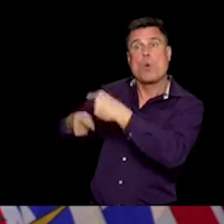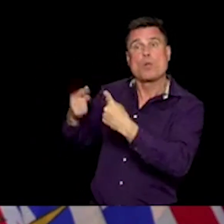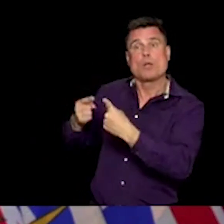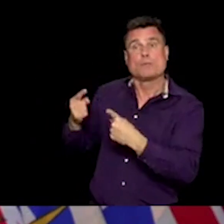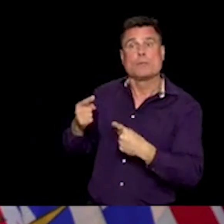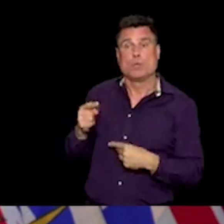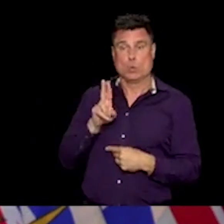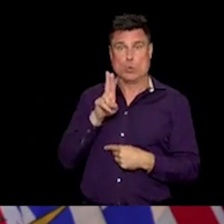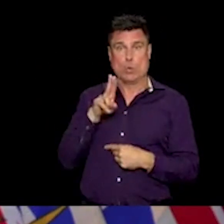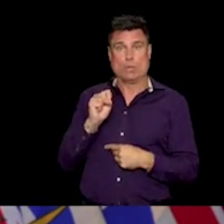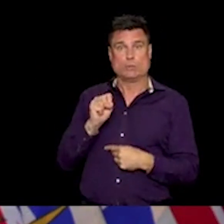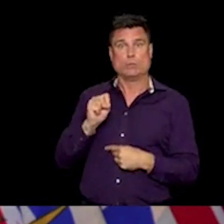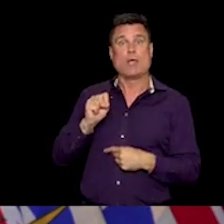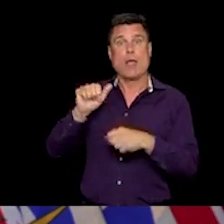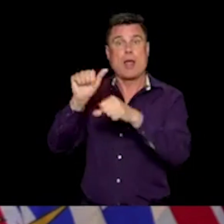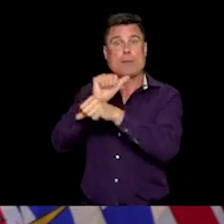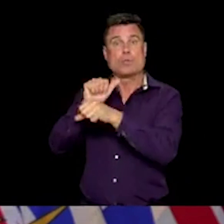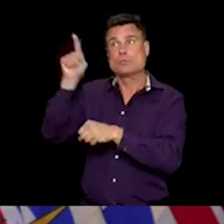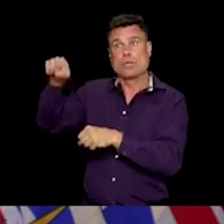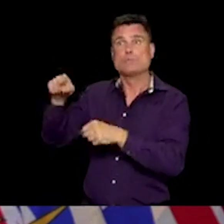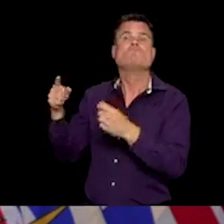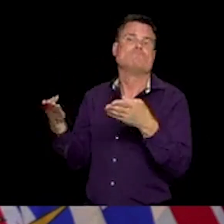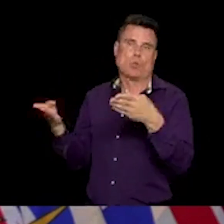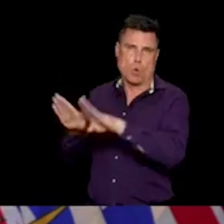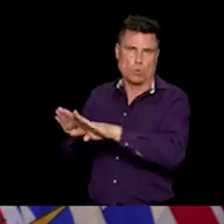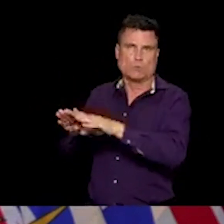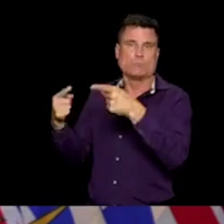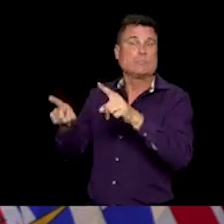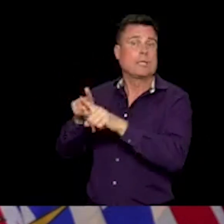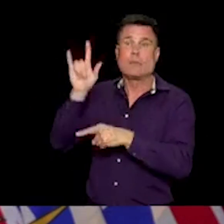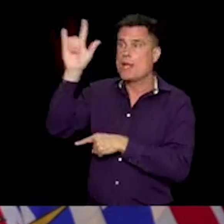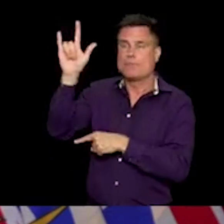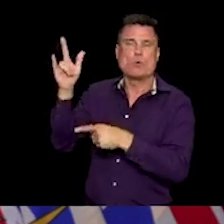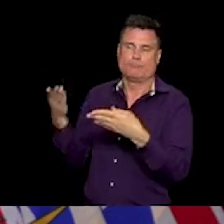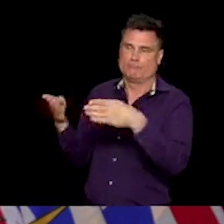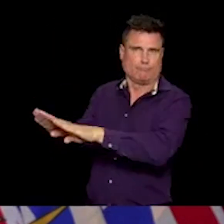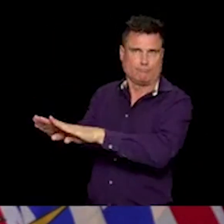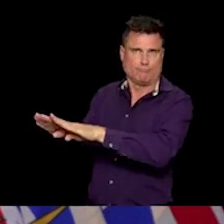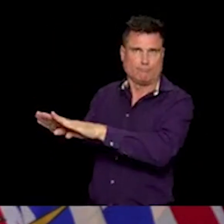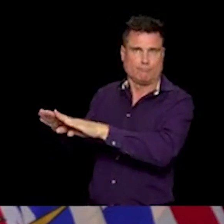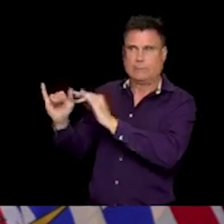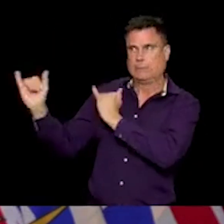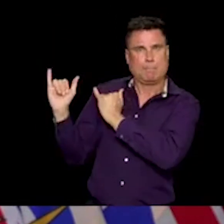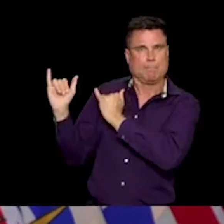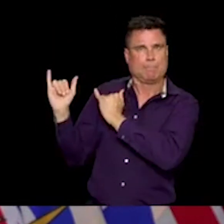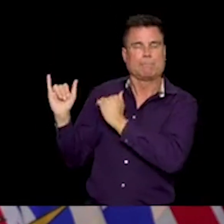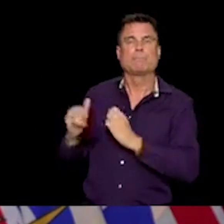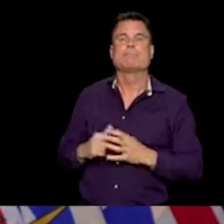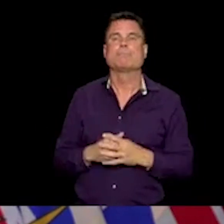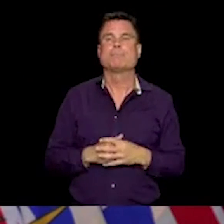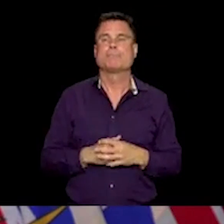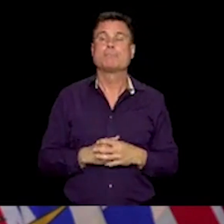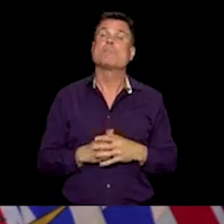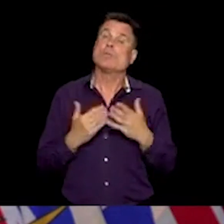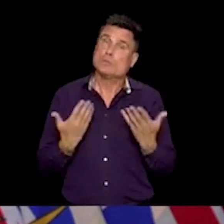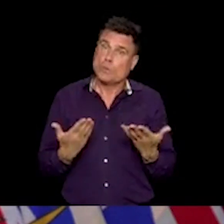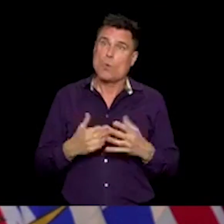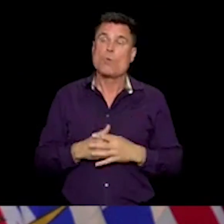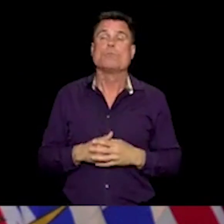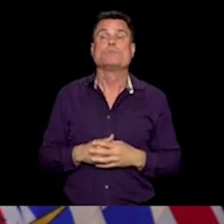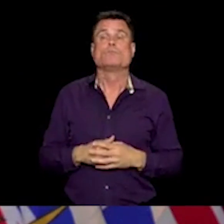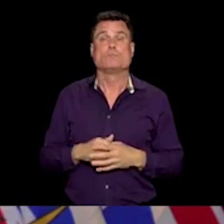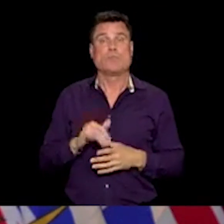over 120 people, 125 people with accommodations so that they can fulfill their self-isolation. And I'm heartened